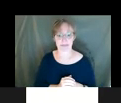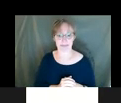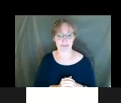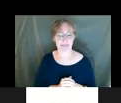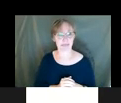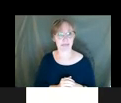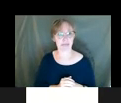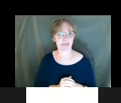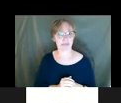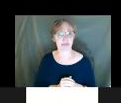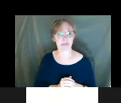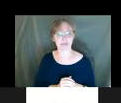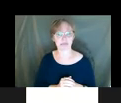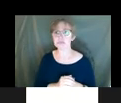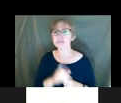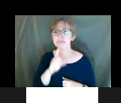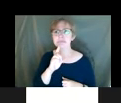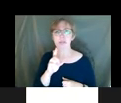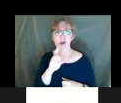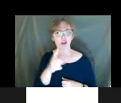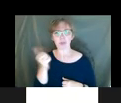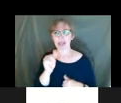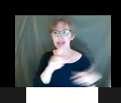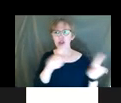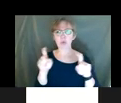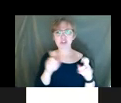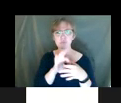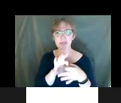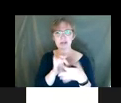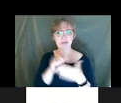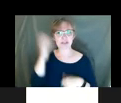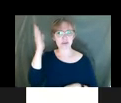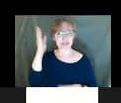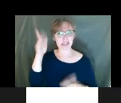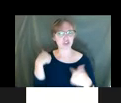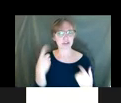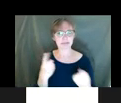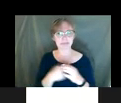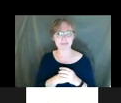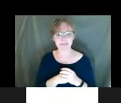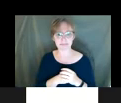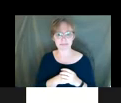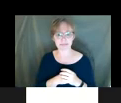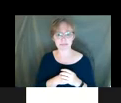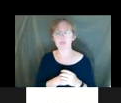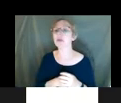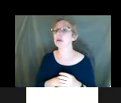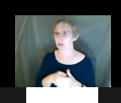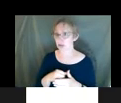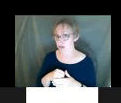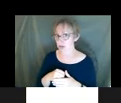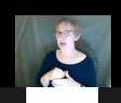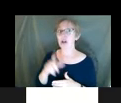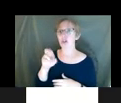Does anyone have any questions in regards to the presentation? We do, Natalie, have a couple of questions in